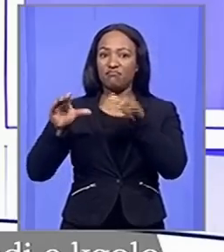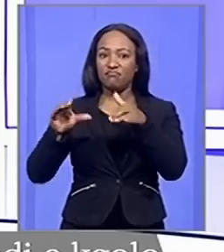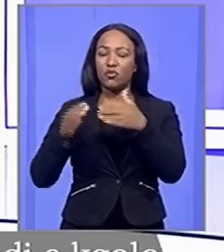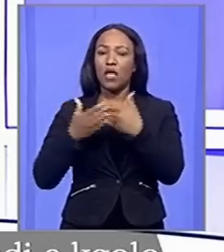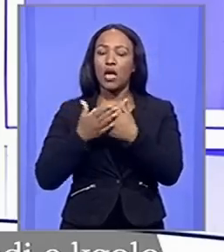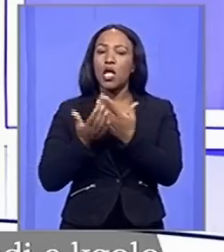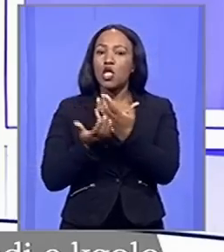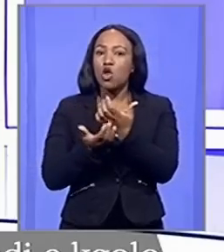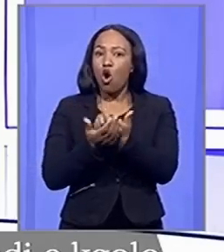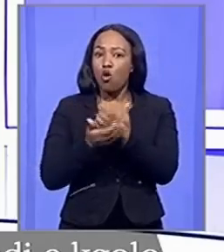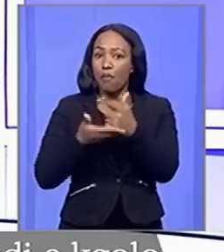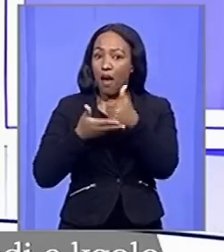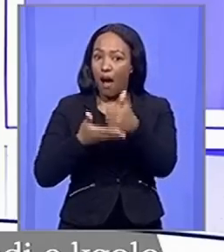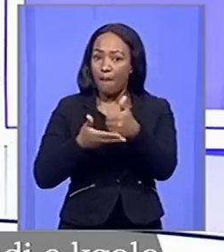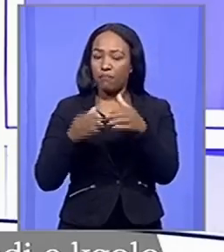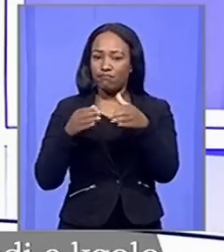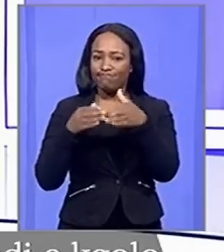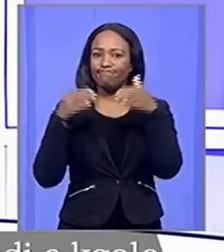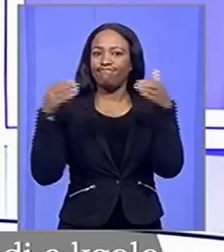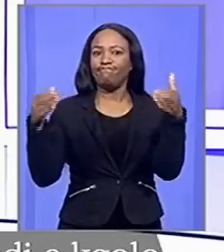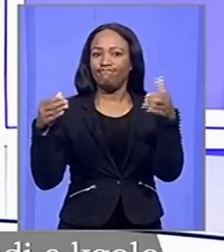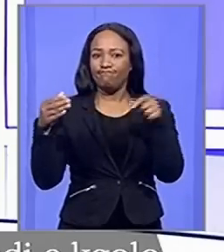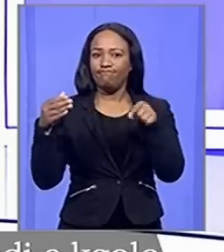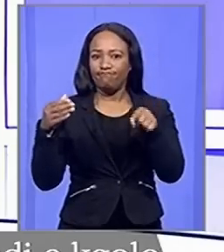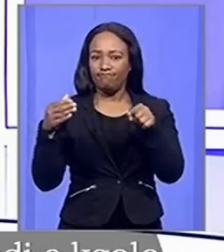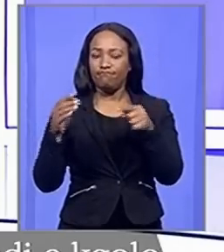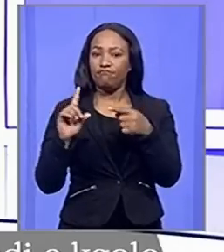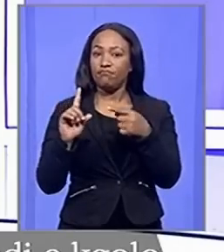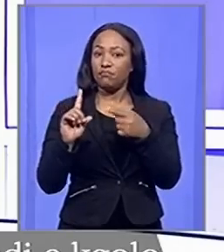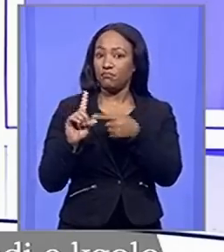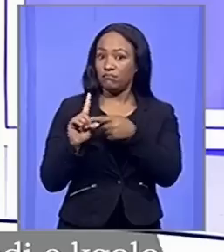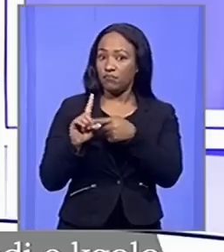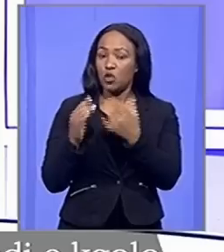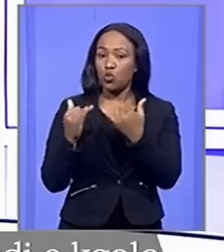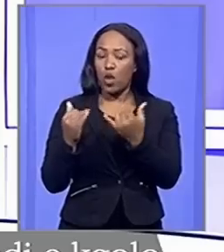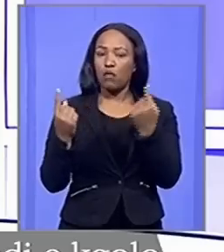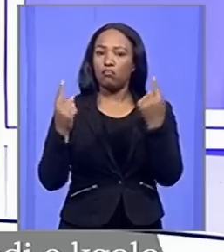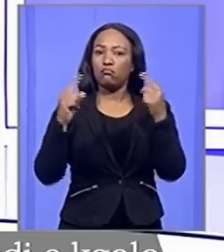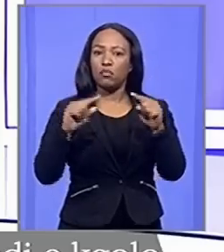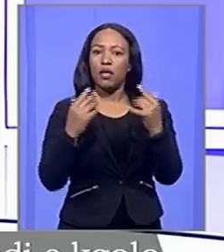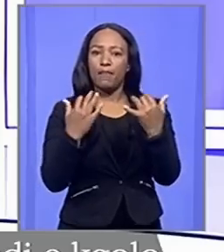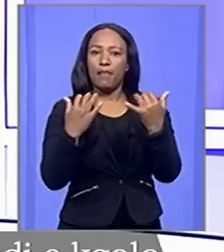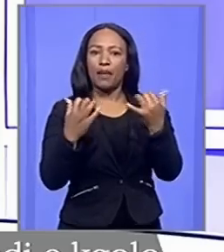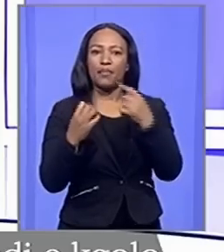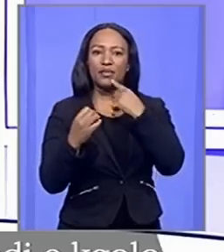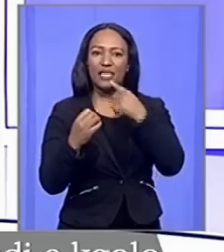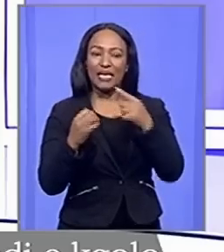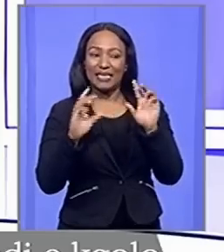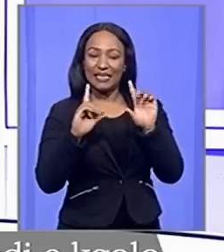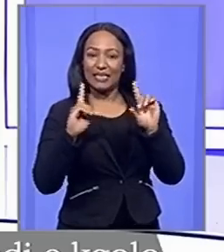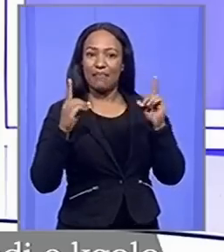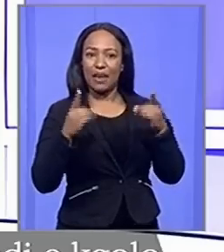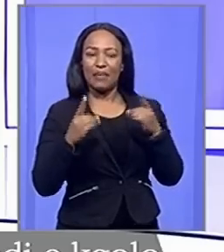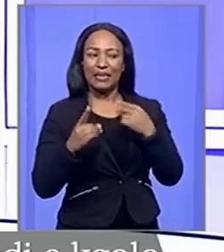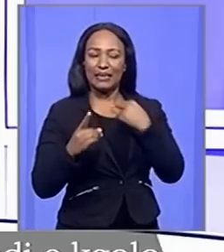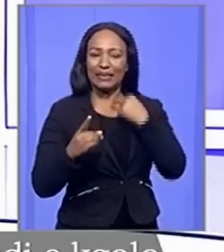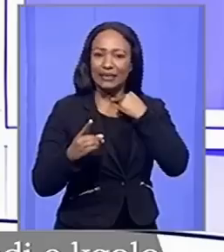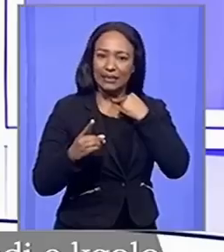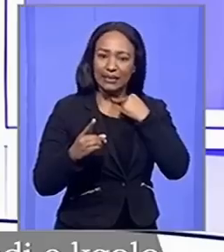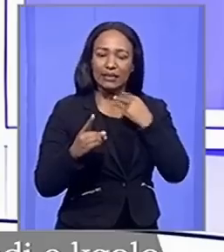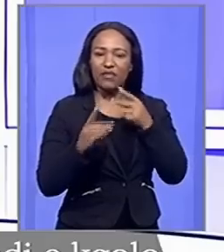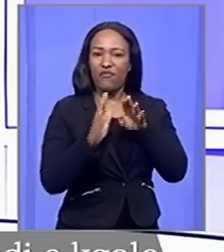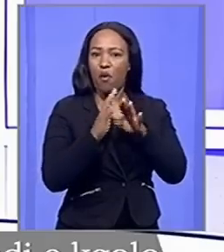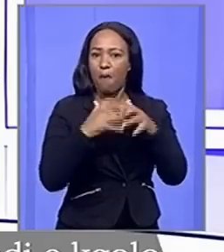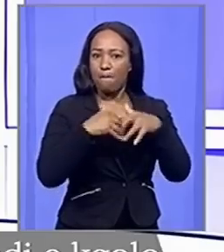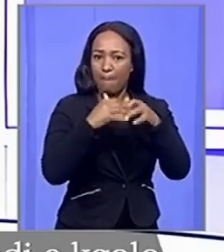ikonomi ya naga. Ge ala ditekanyetšo tša kgoro ya gagwe le hono ka parlamenteng, Schreiber o re kgoro e goga ka gare go hlola mešomo ge ile godimo